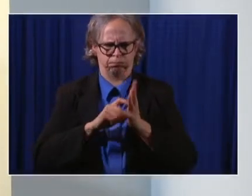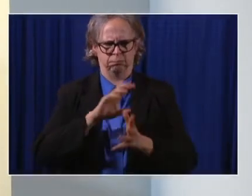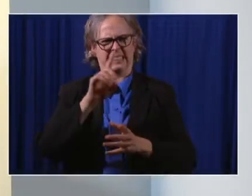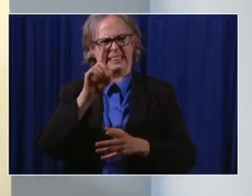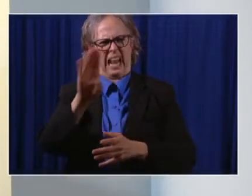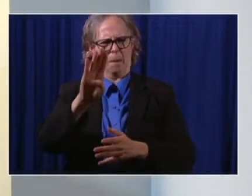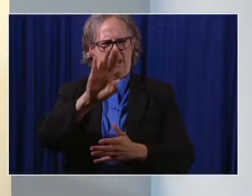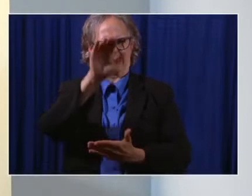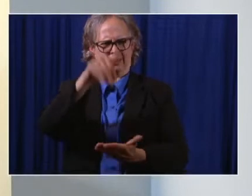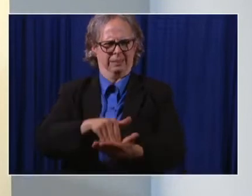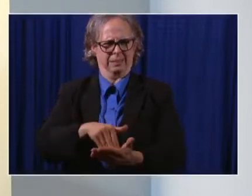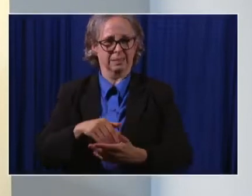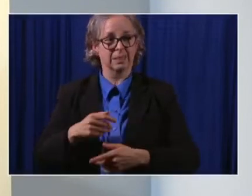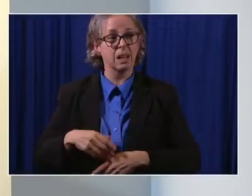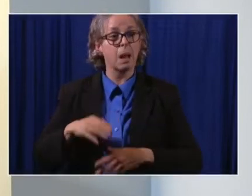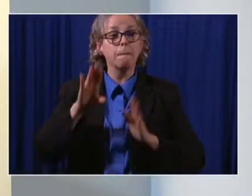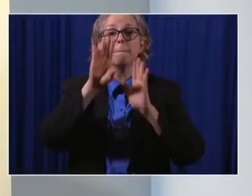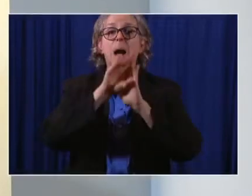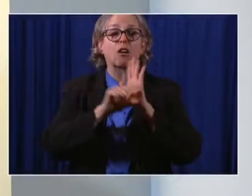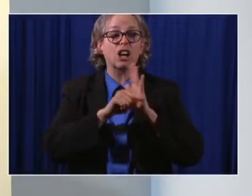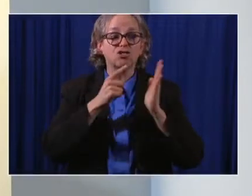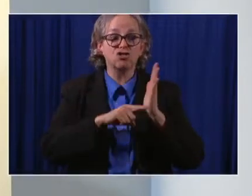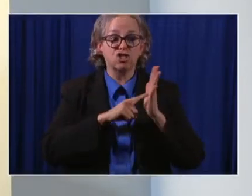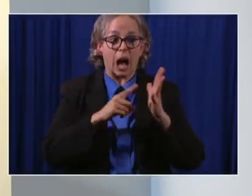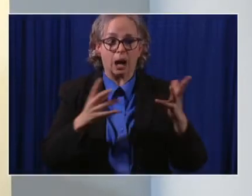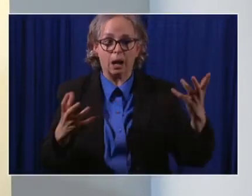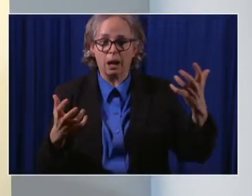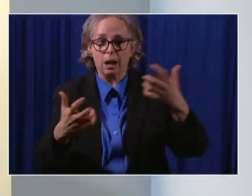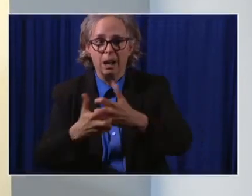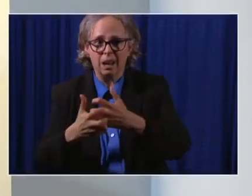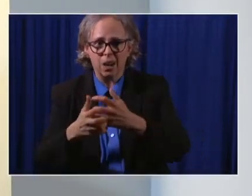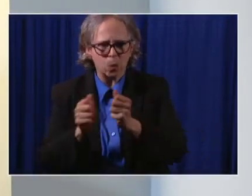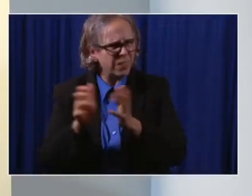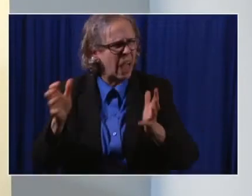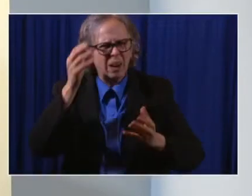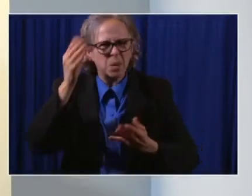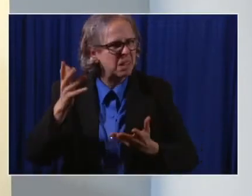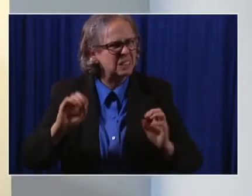in the system. And for a long time,